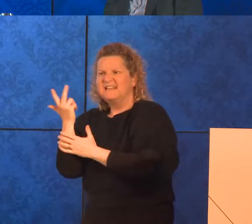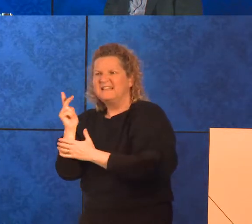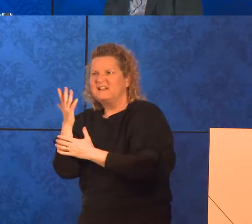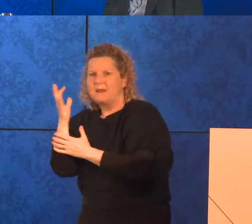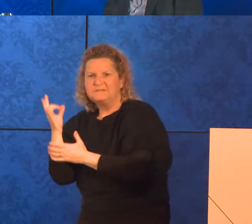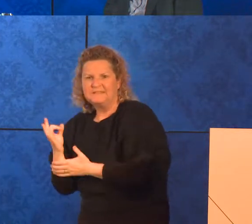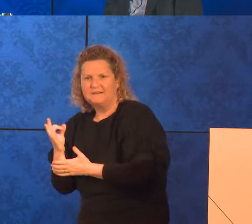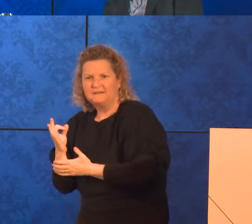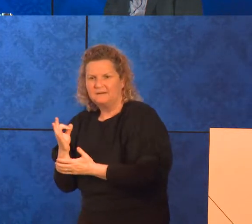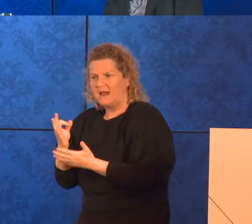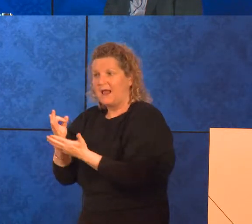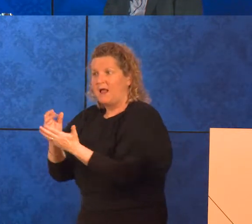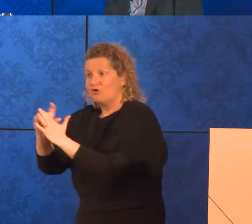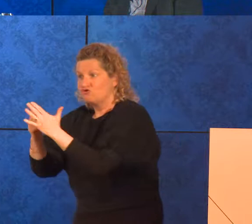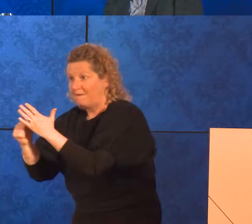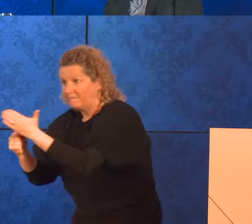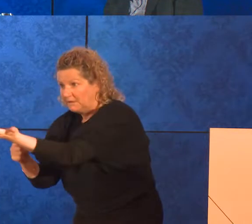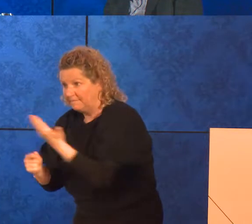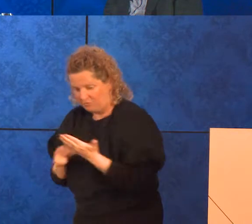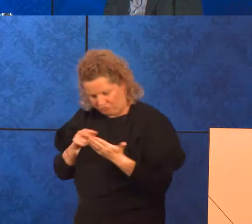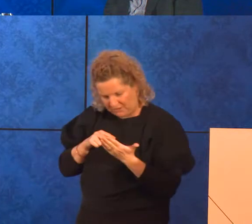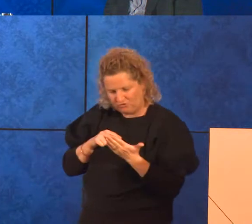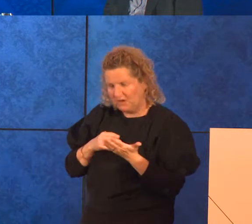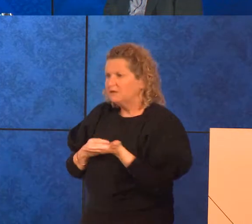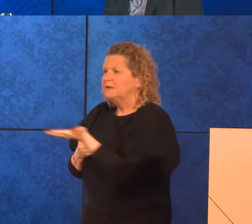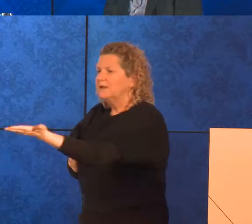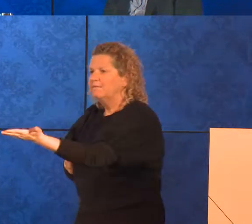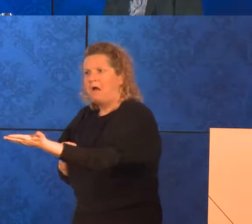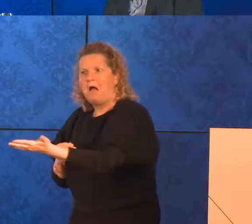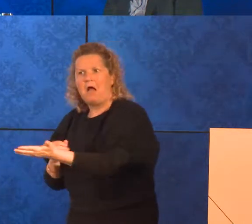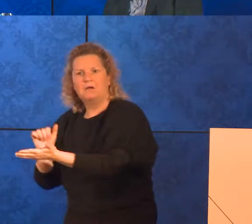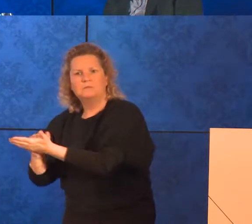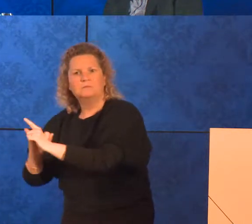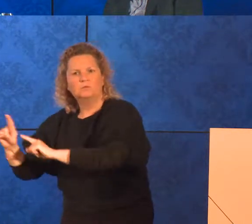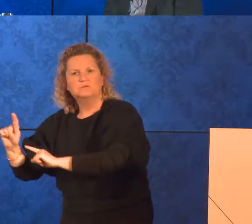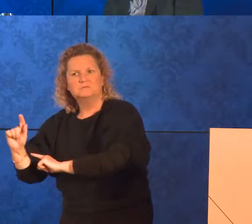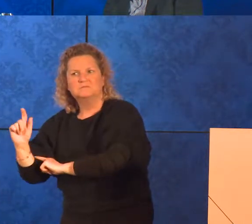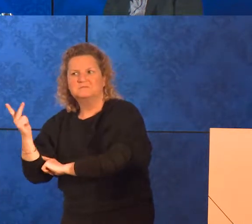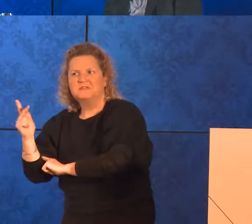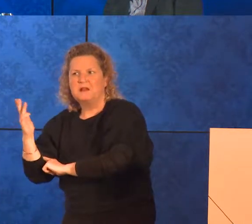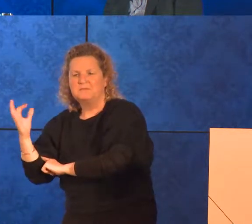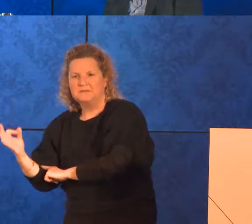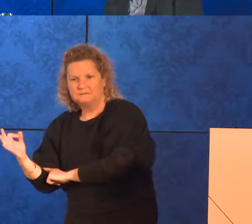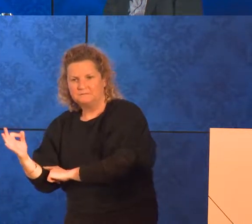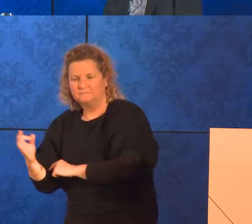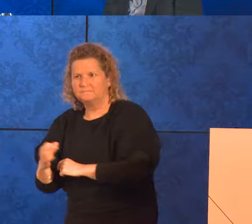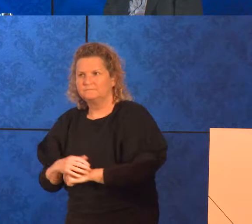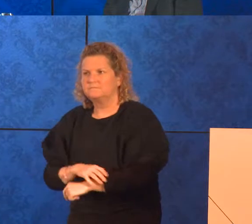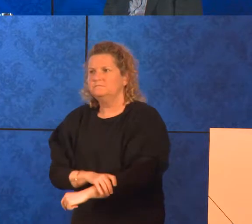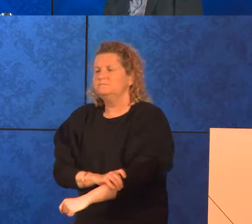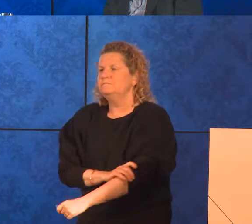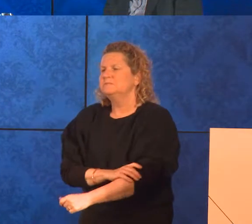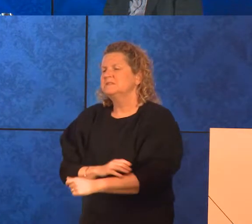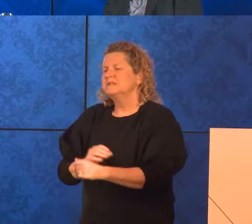at least is right, it is correct. And there's always that risk of, exacerbating the perpetrator. There's so